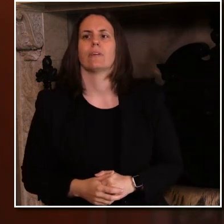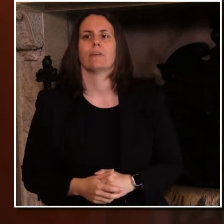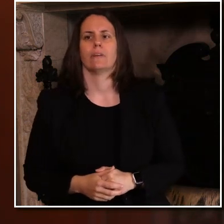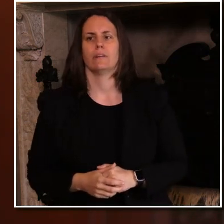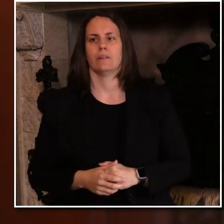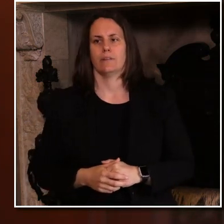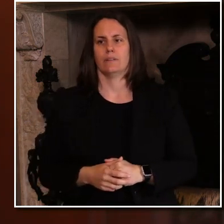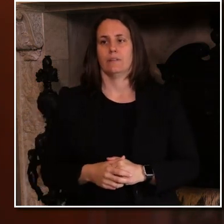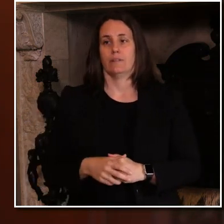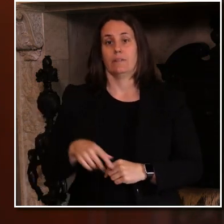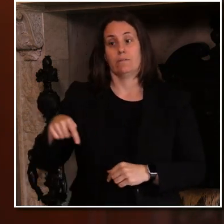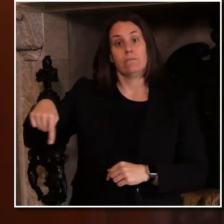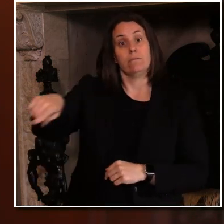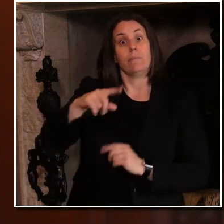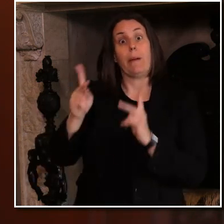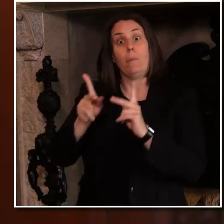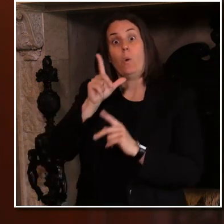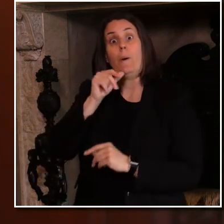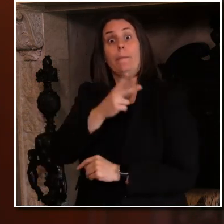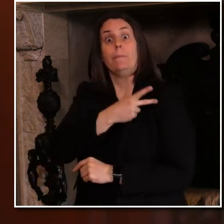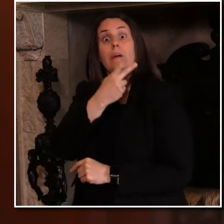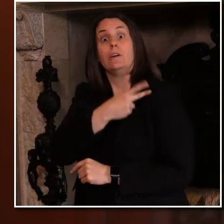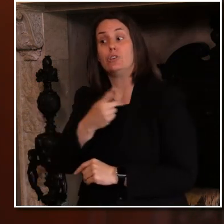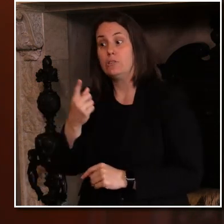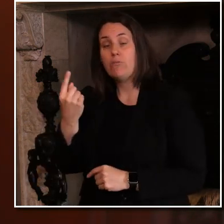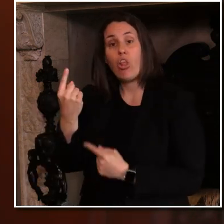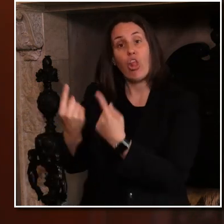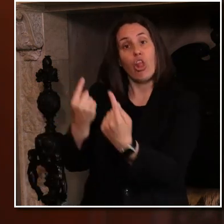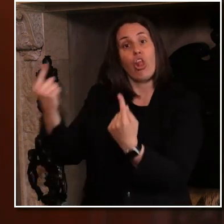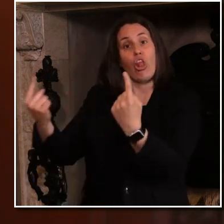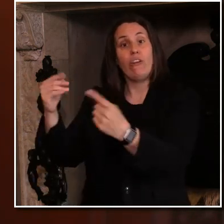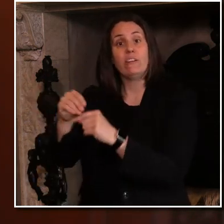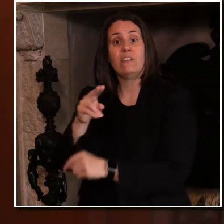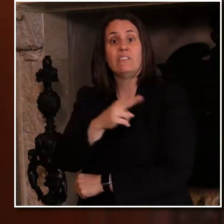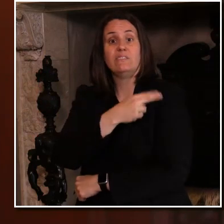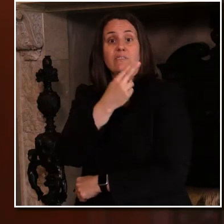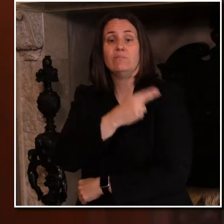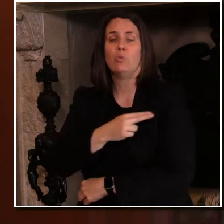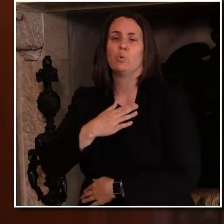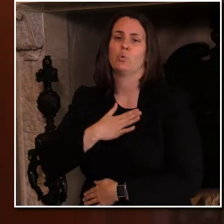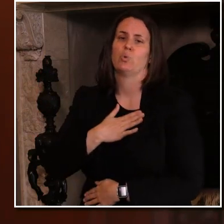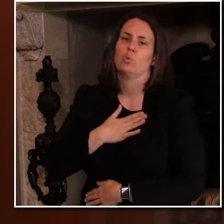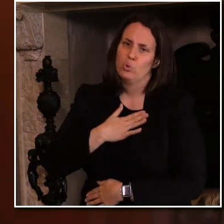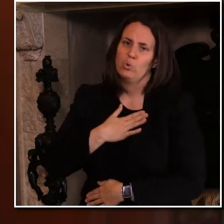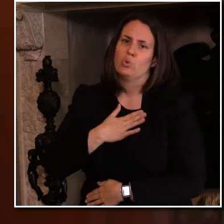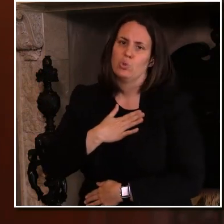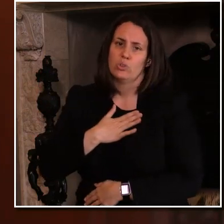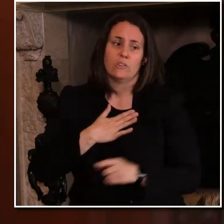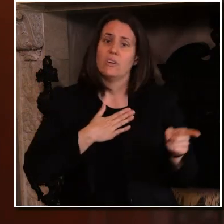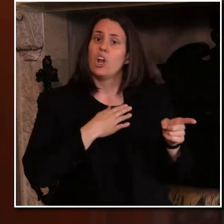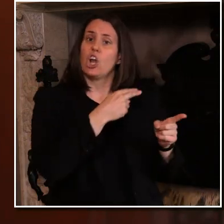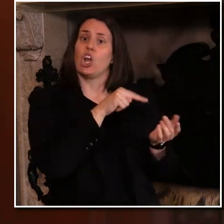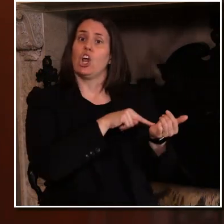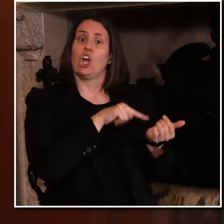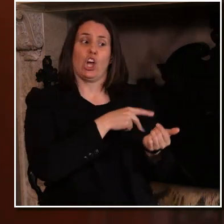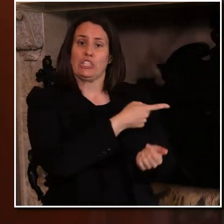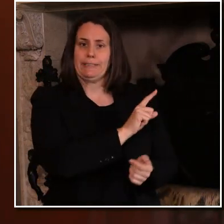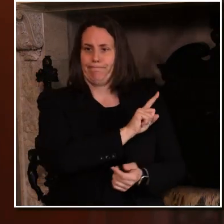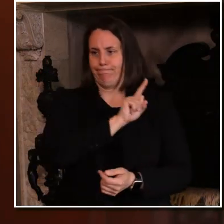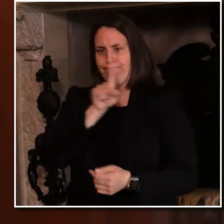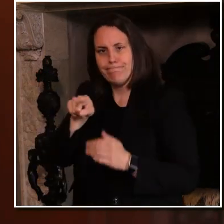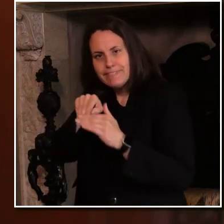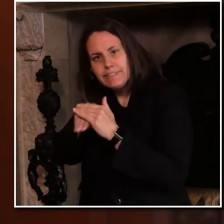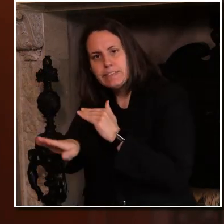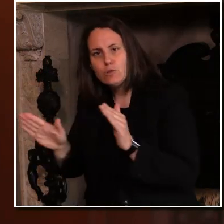and friends. Nurses might be the only people who have direct contact with a patient, making them a true lifeline